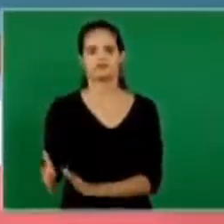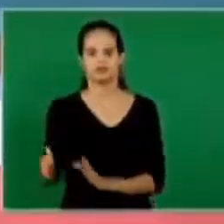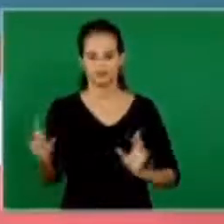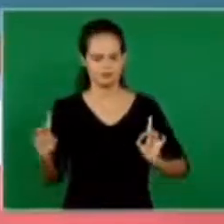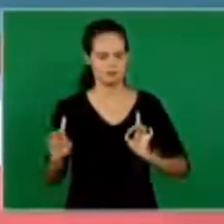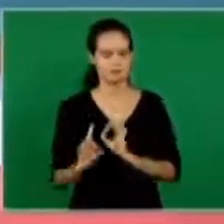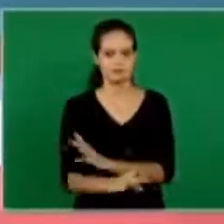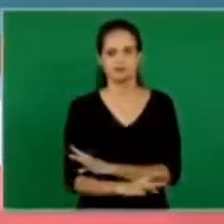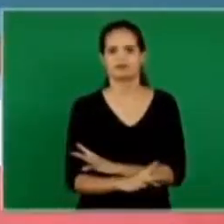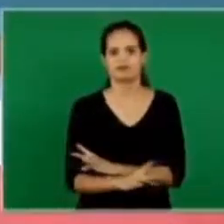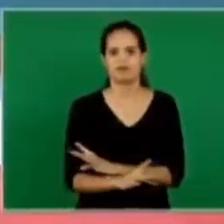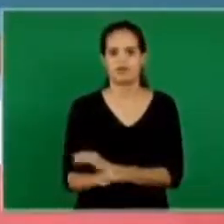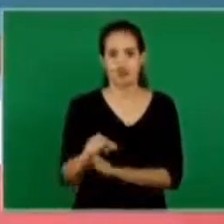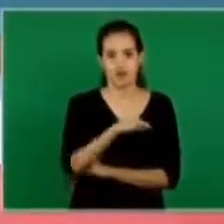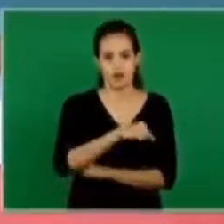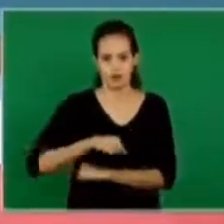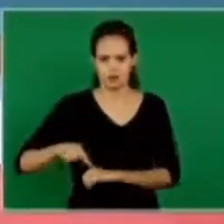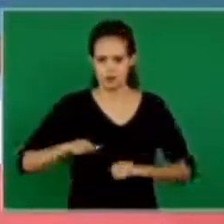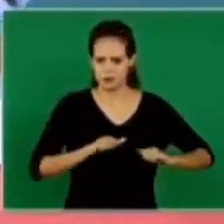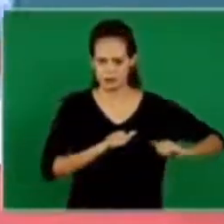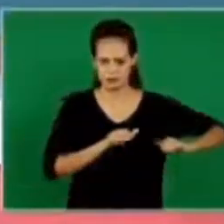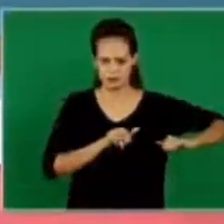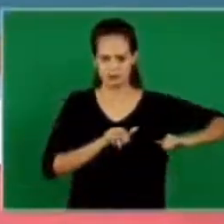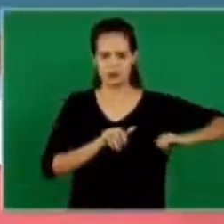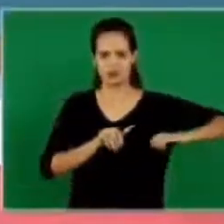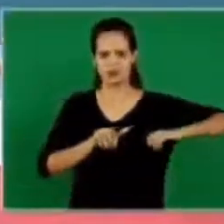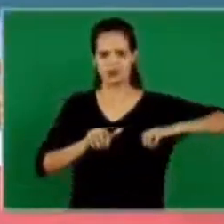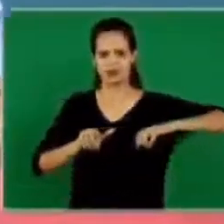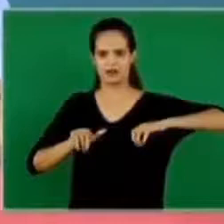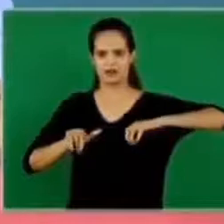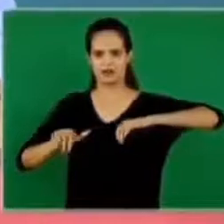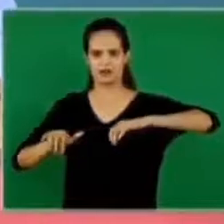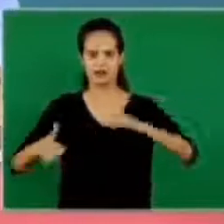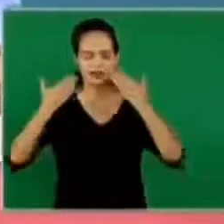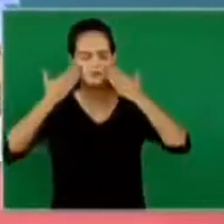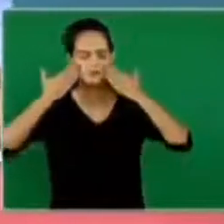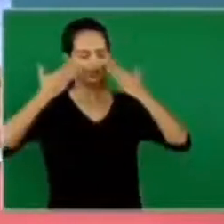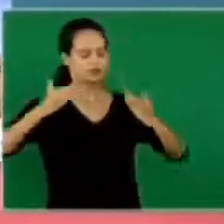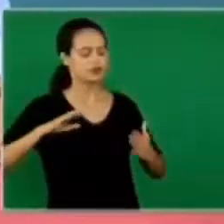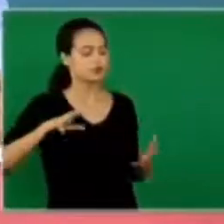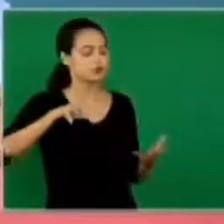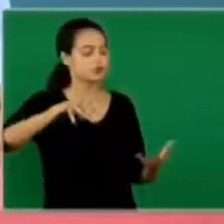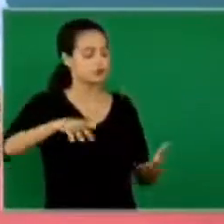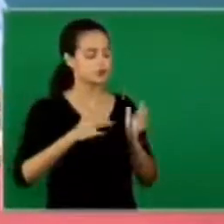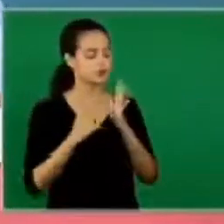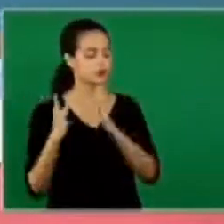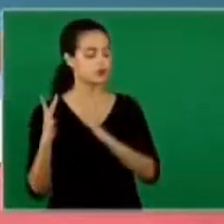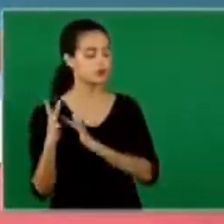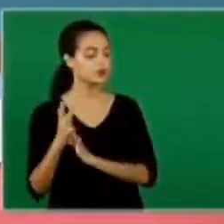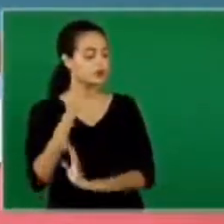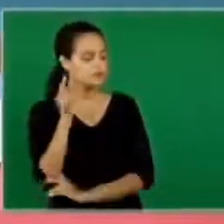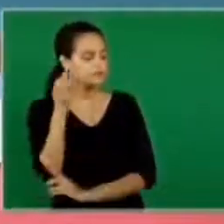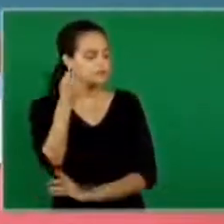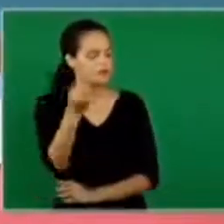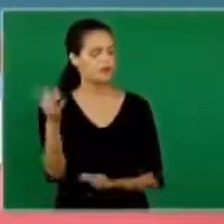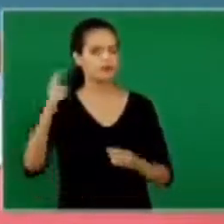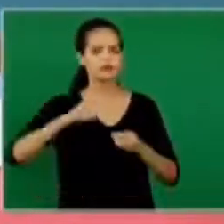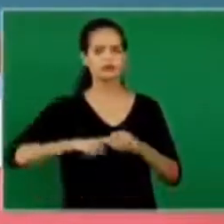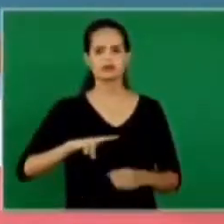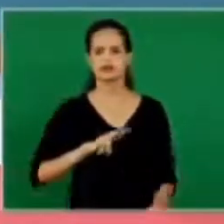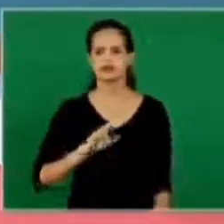The bride of the Lamb is ready. It's coming out and telling the world, saying, soon Jesus will come back.